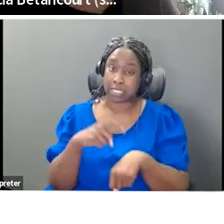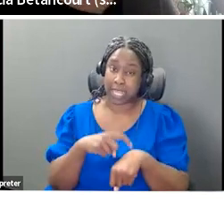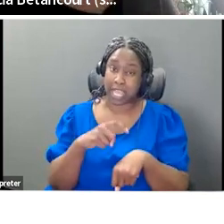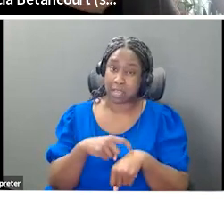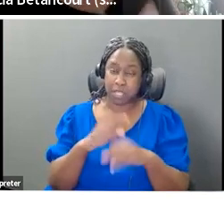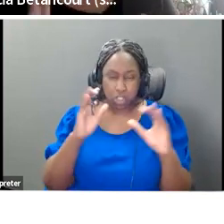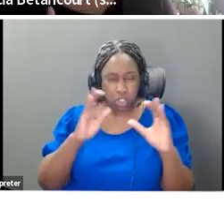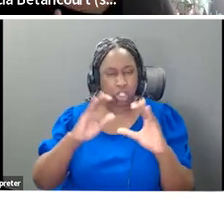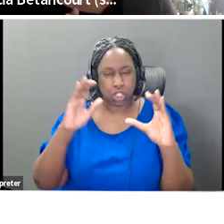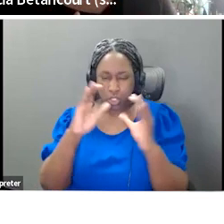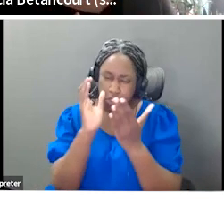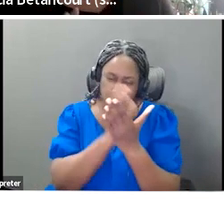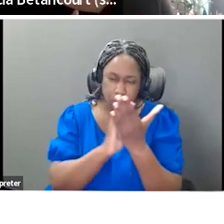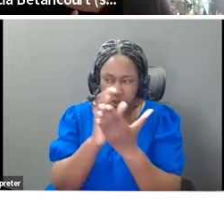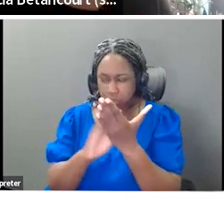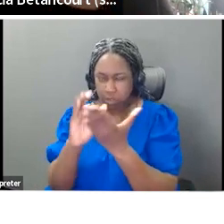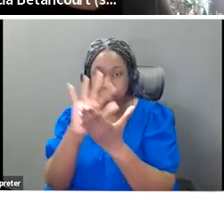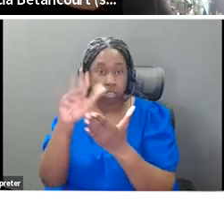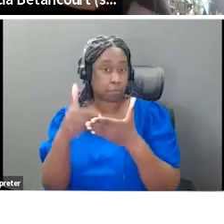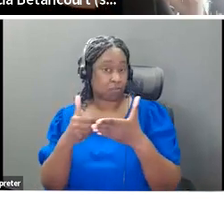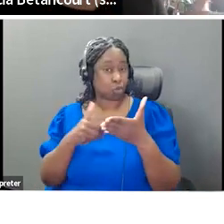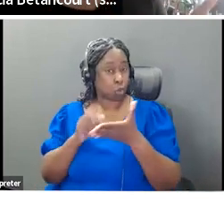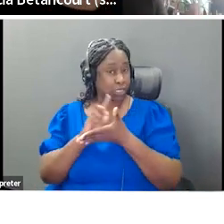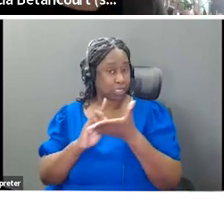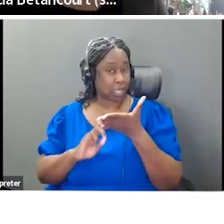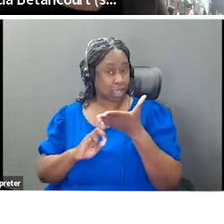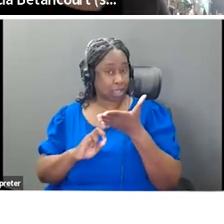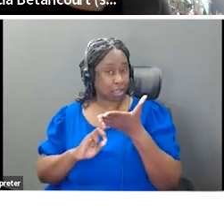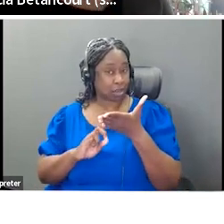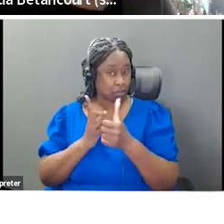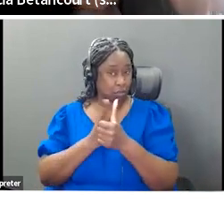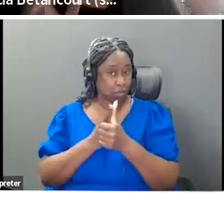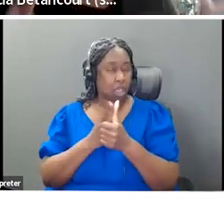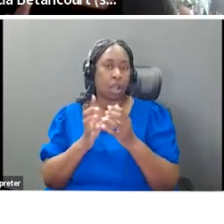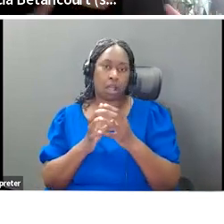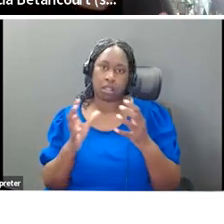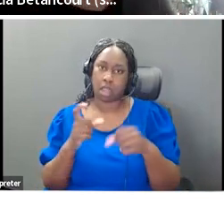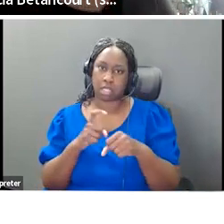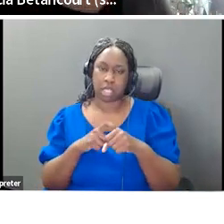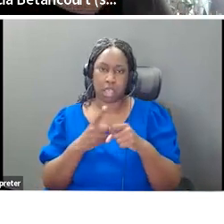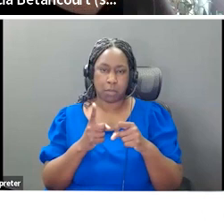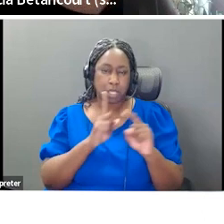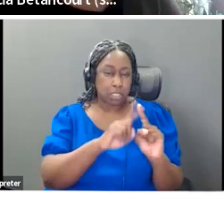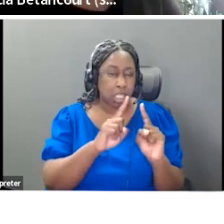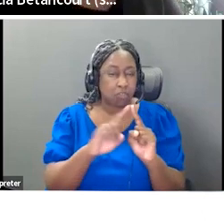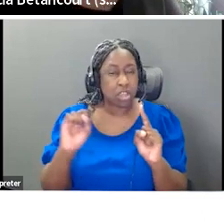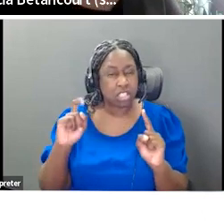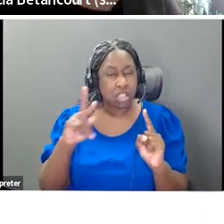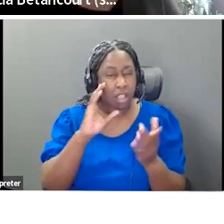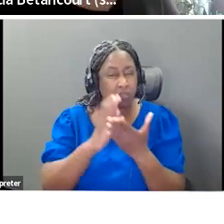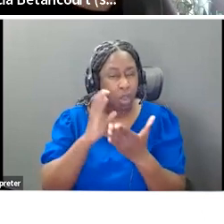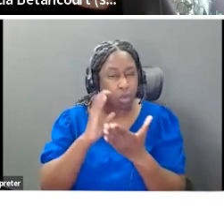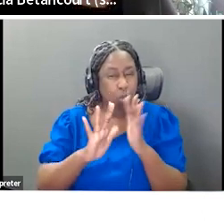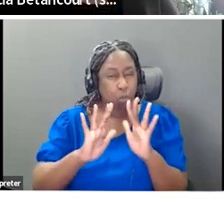the searching. So before we even start designing, we've spent a lot of time on a bunch of different stock photo sites trying to source the